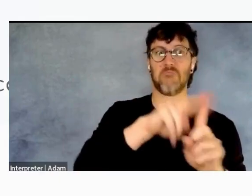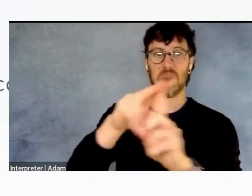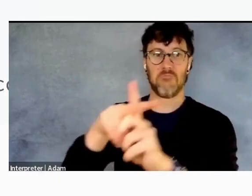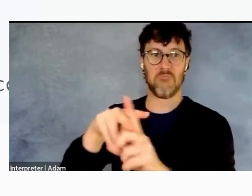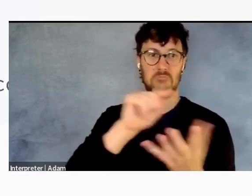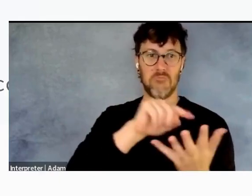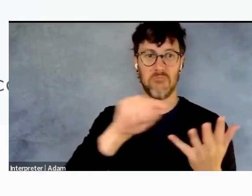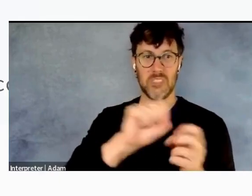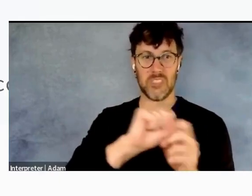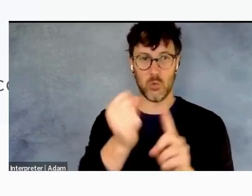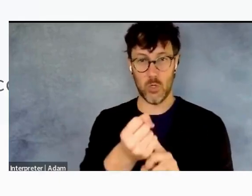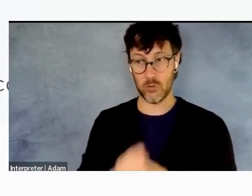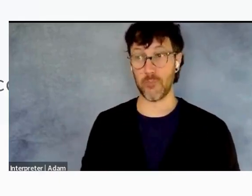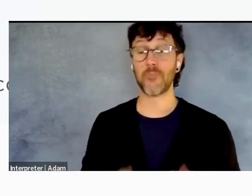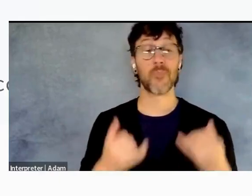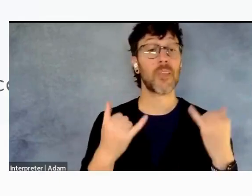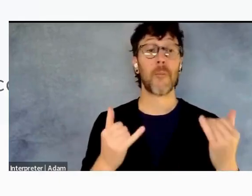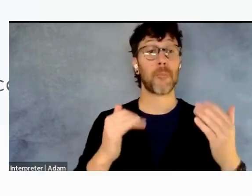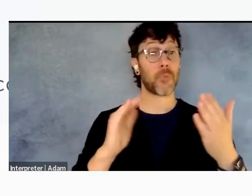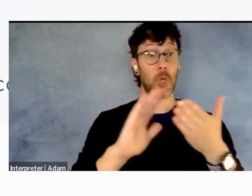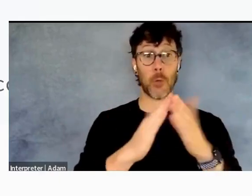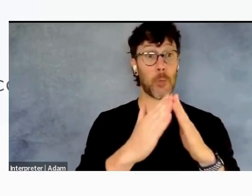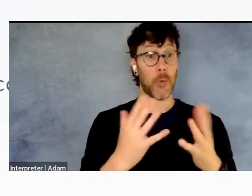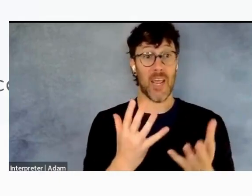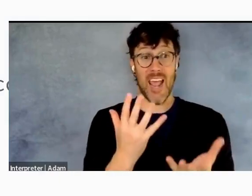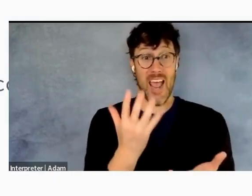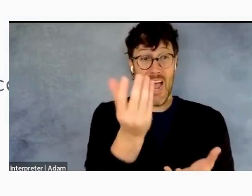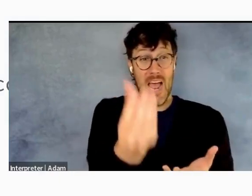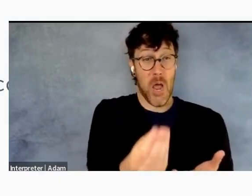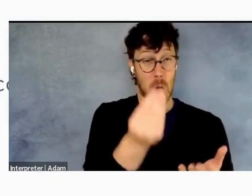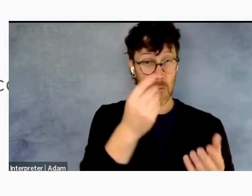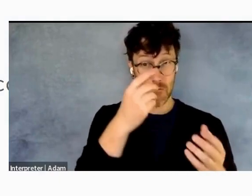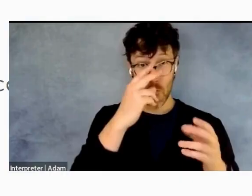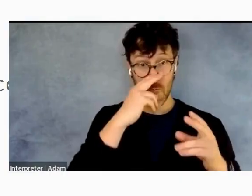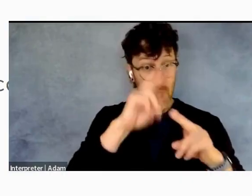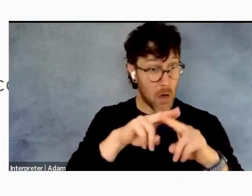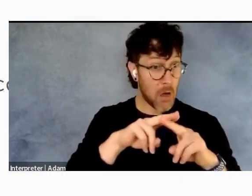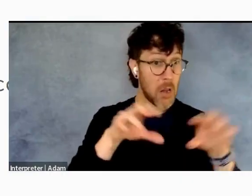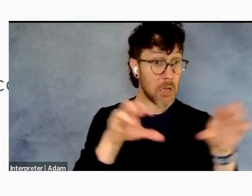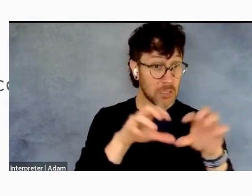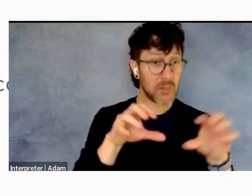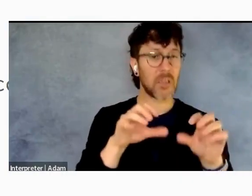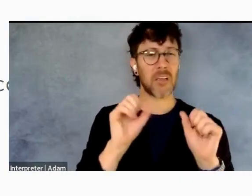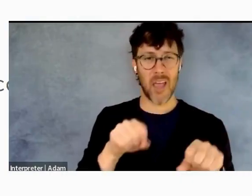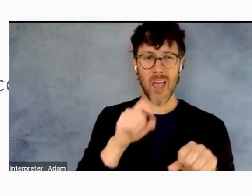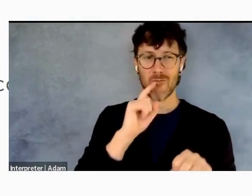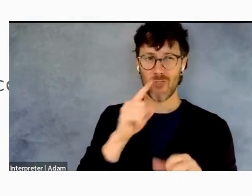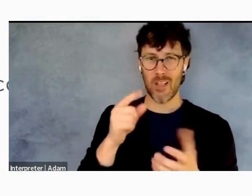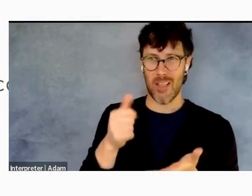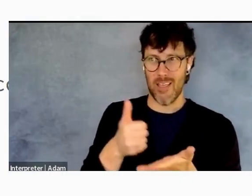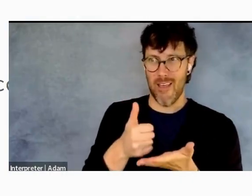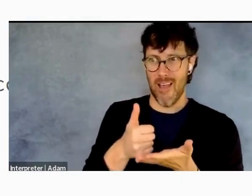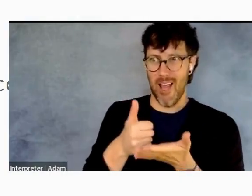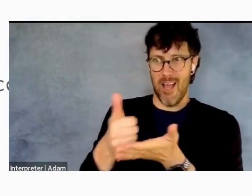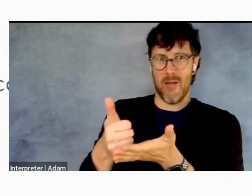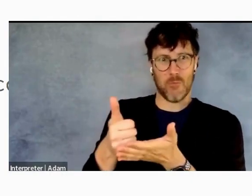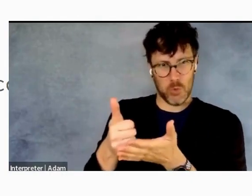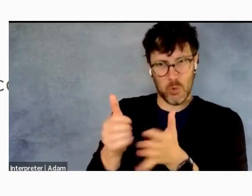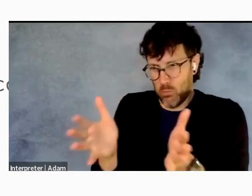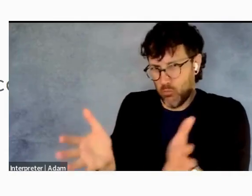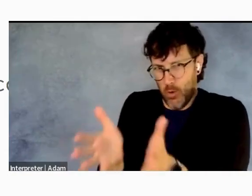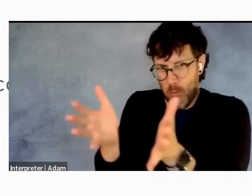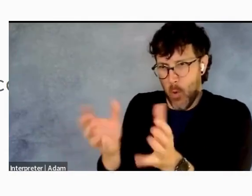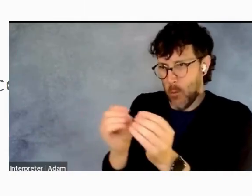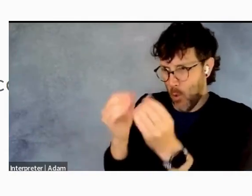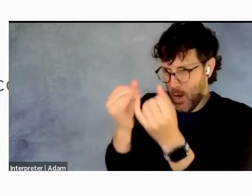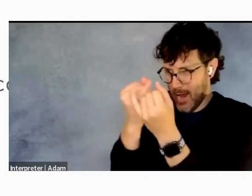Going out into the community for just kind of fun activities can be really helpful for promoting independence for your